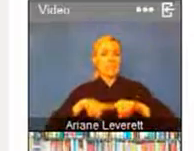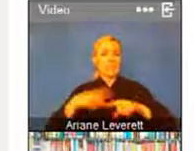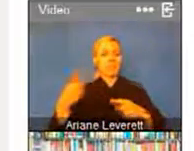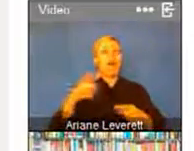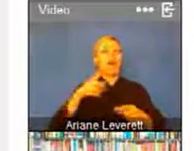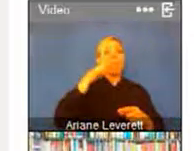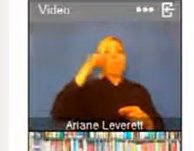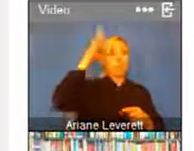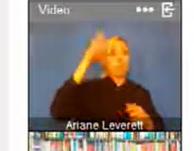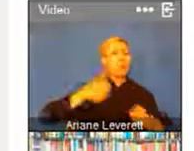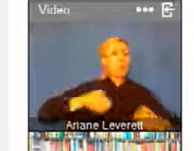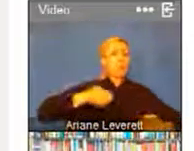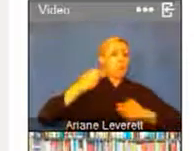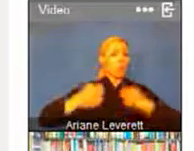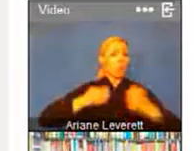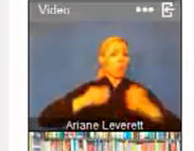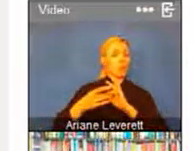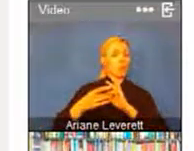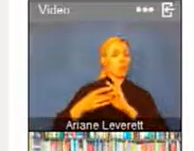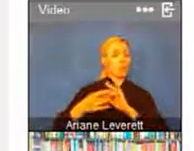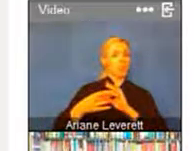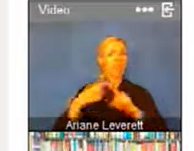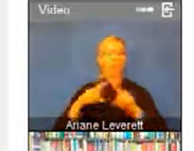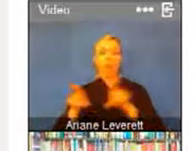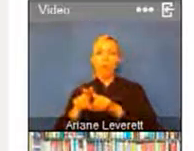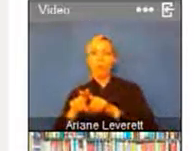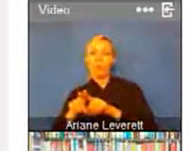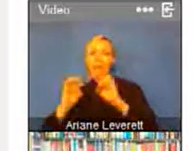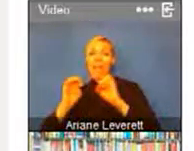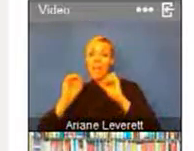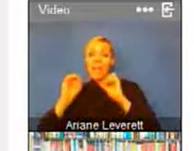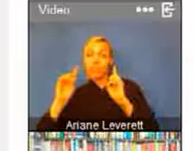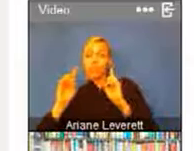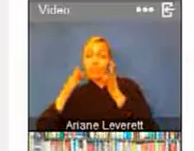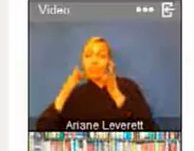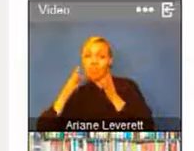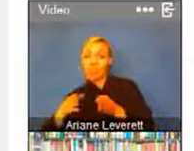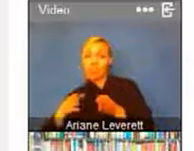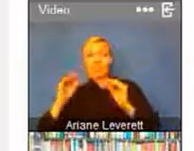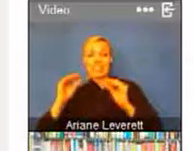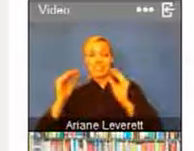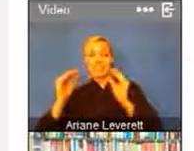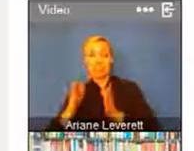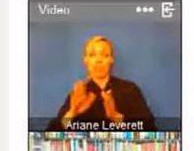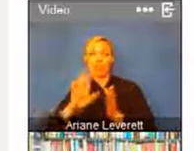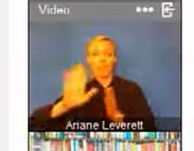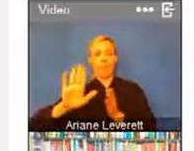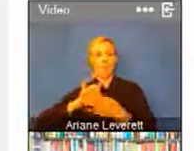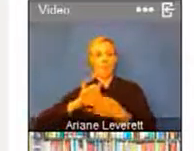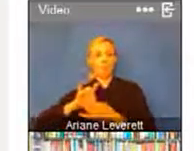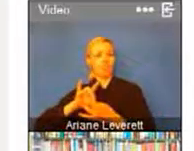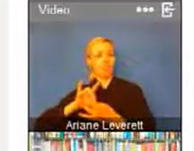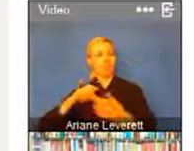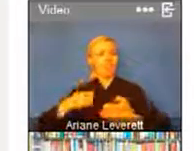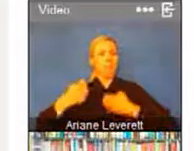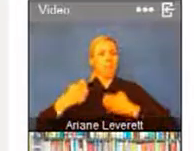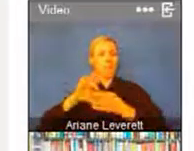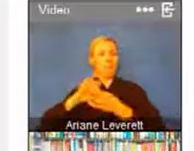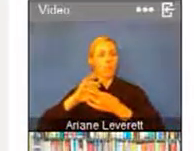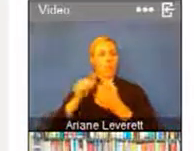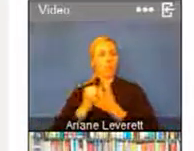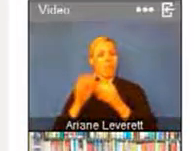From this more theoretical view on child development, we come to key research